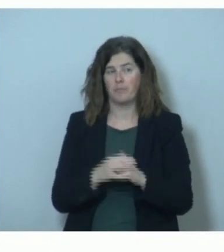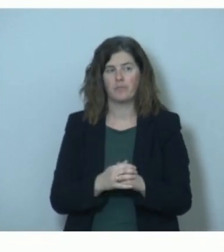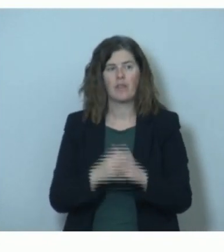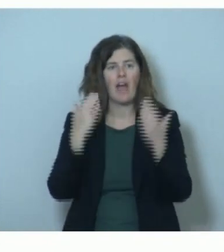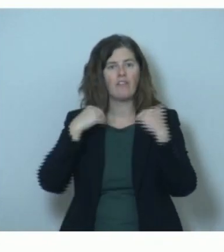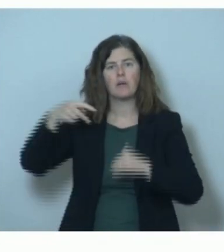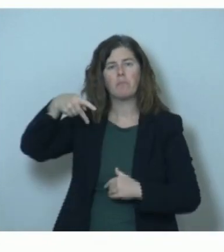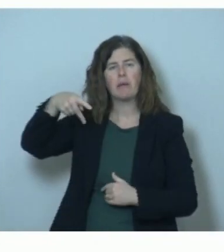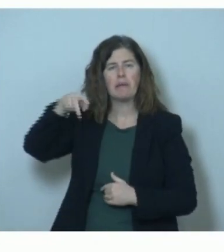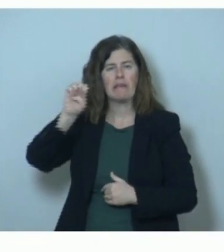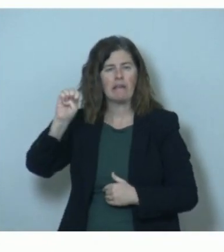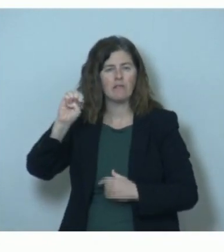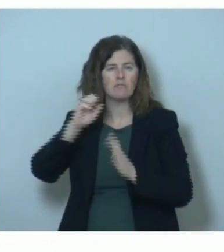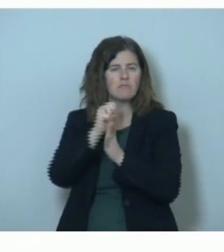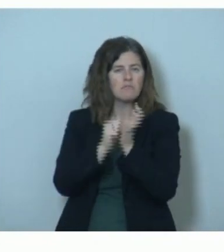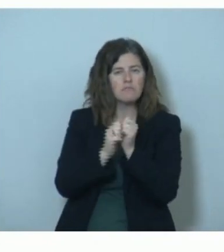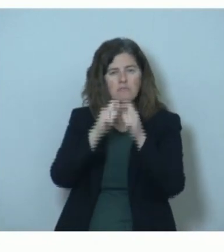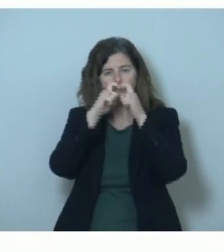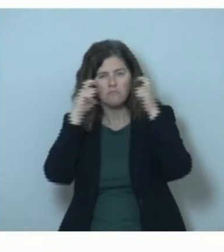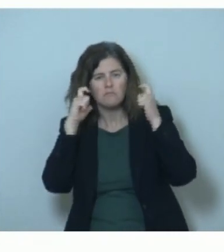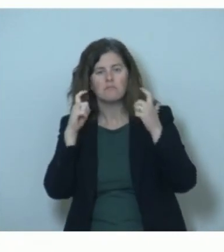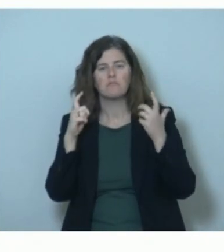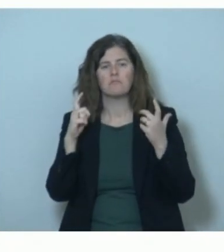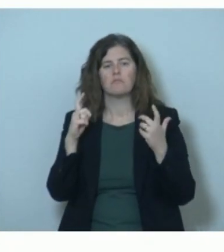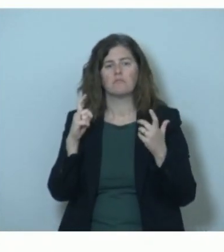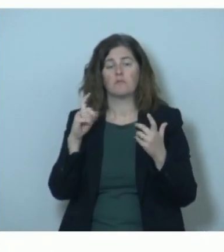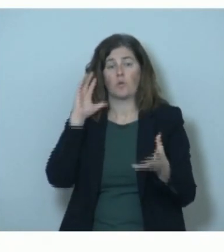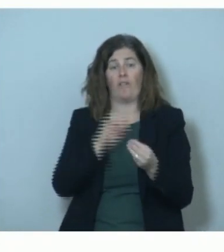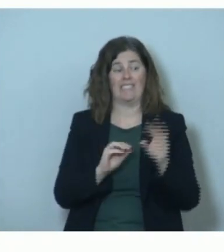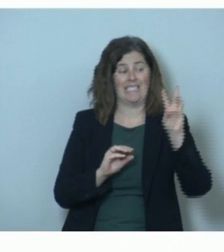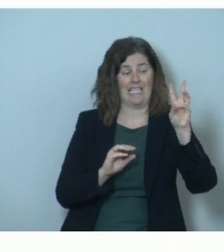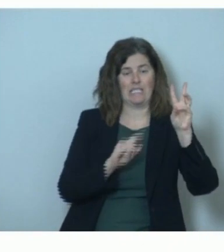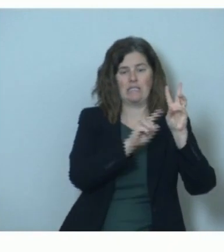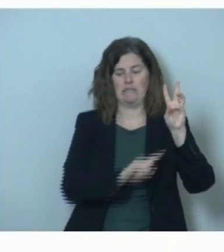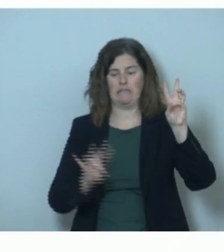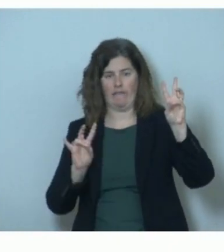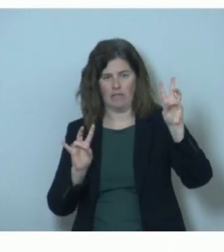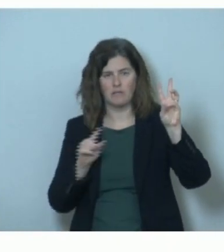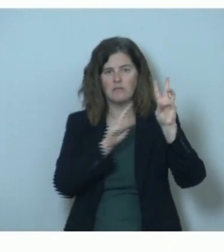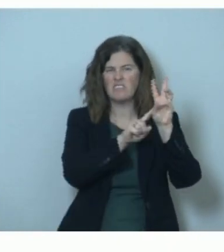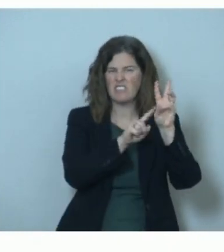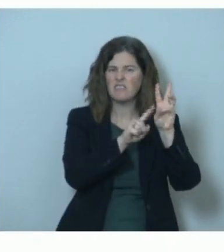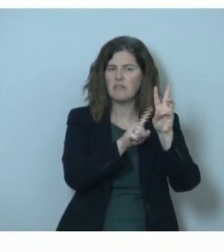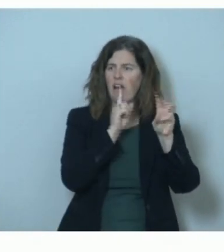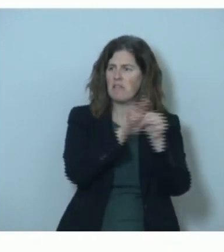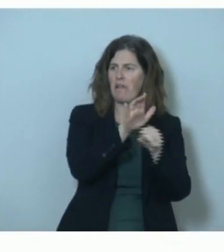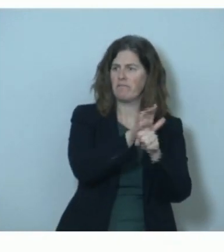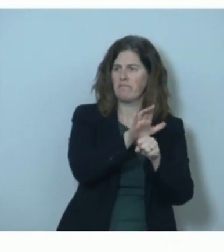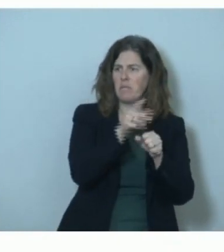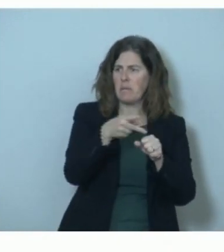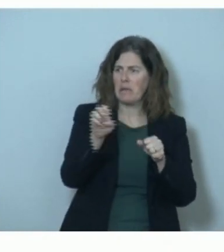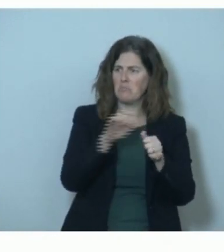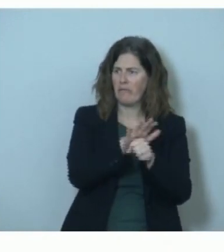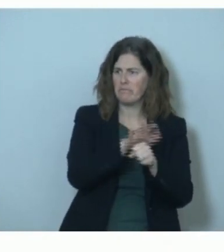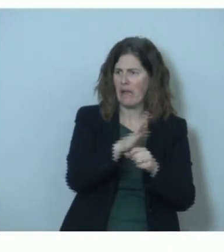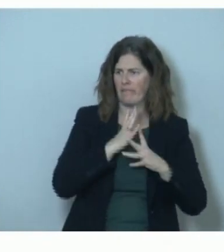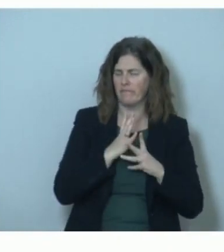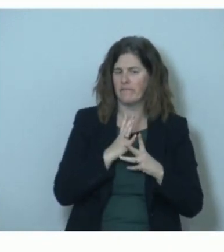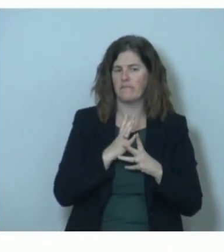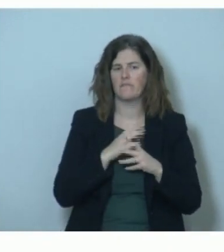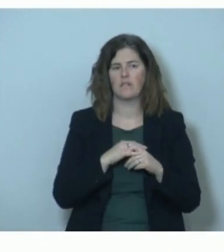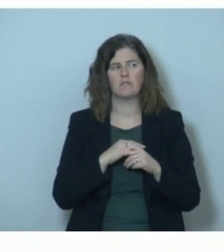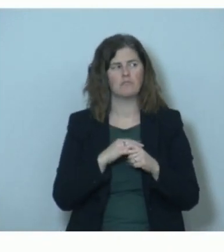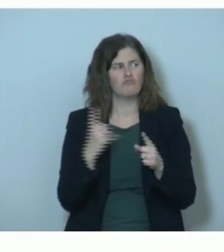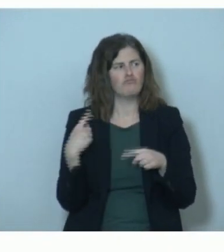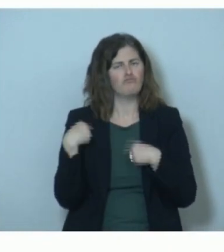PPE situation. We want 6 of our 7 hub hospitals to have sufficient PPE, and actually it's